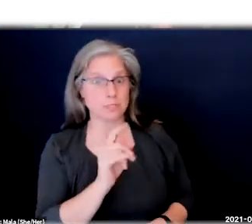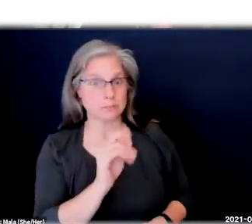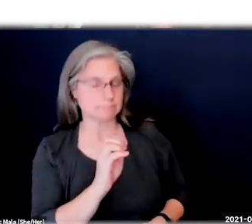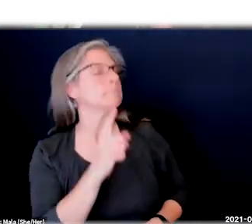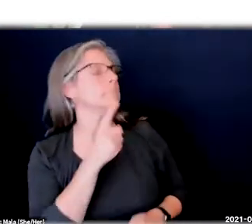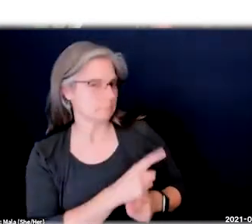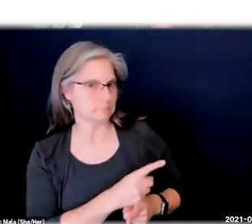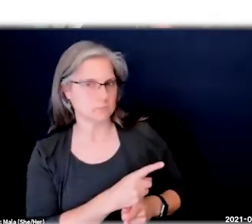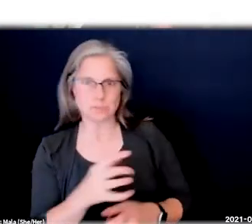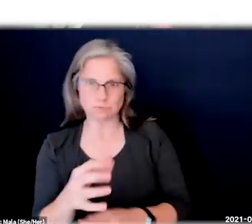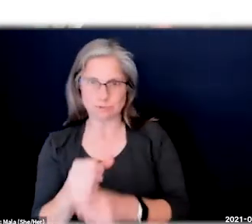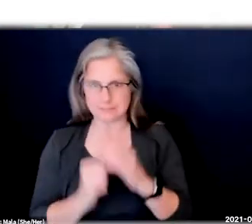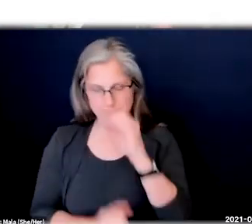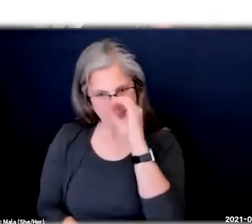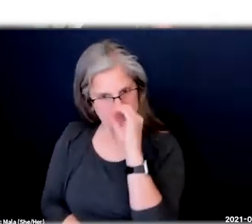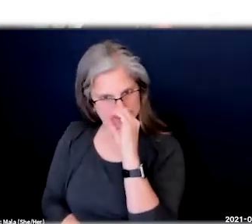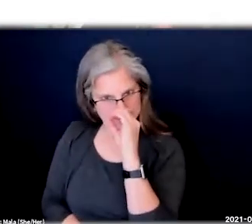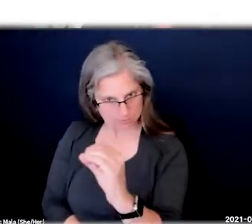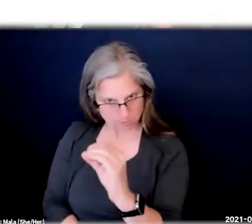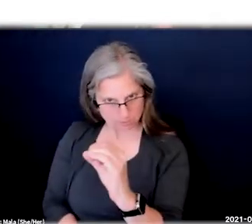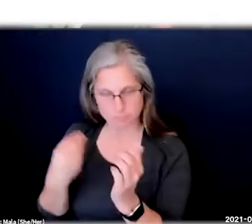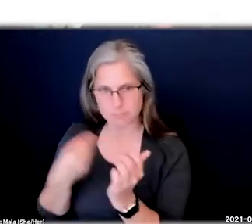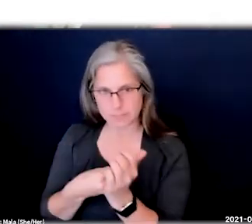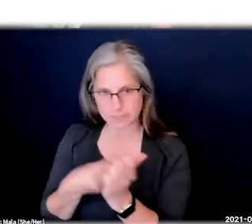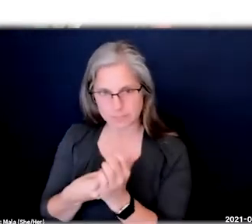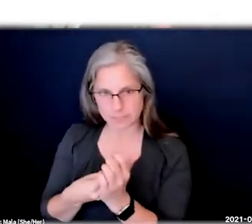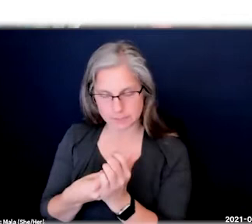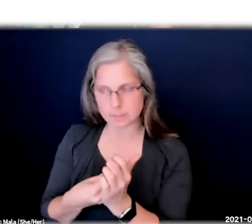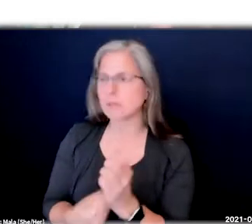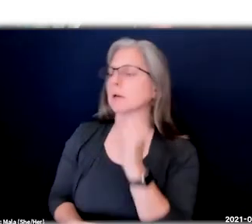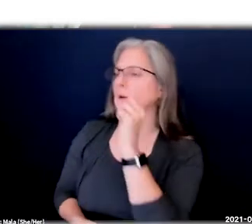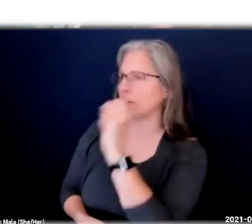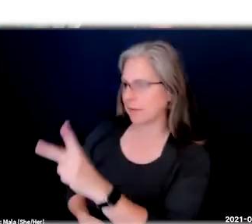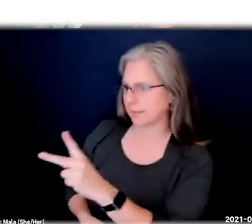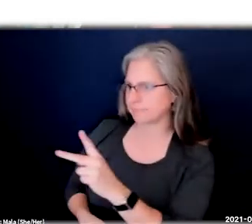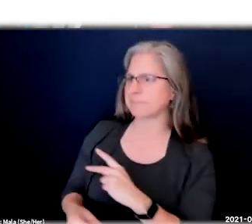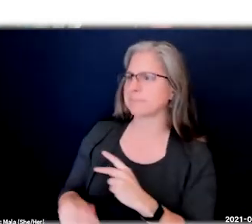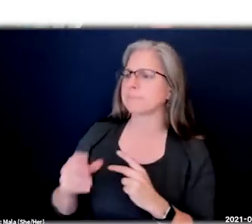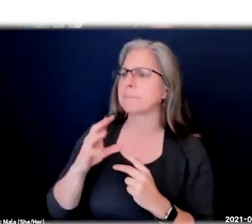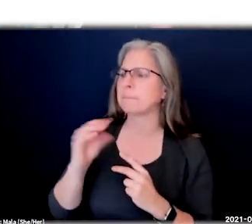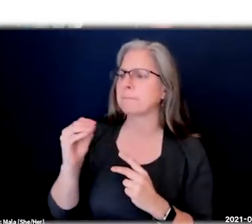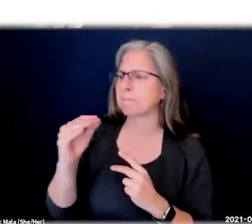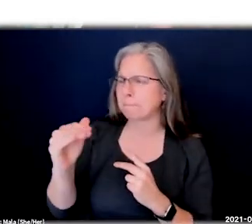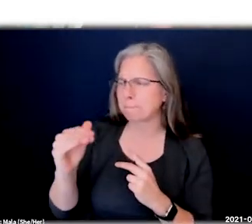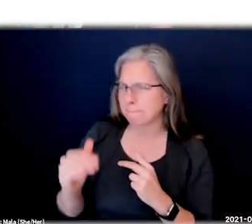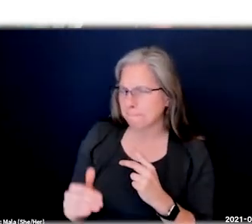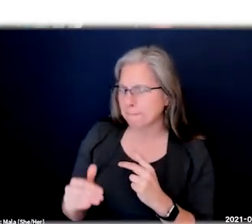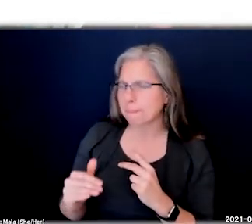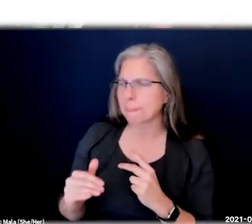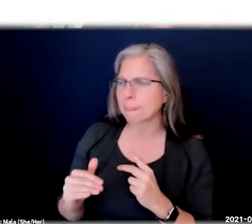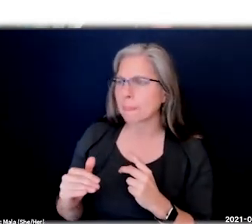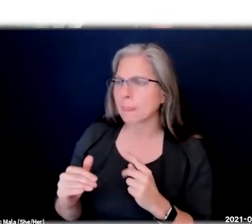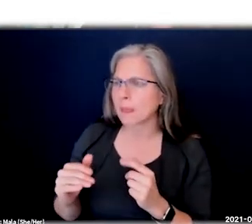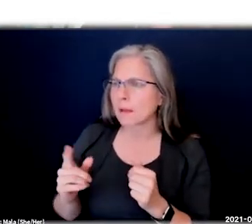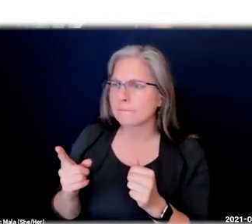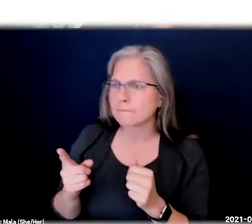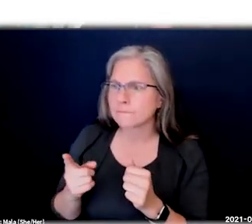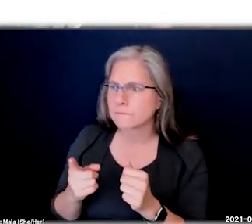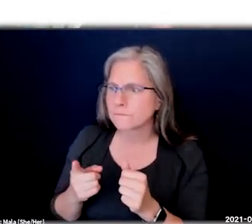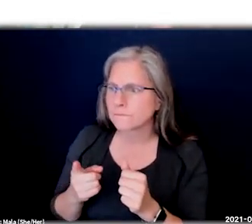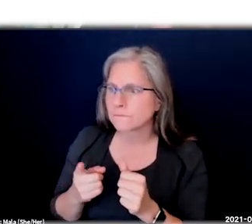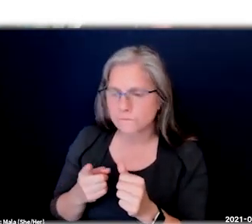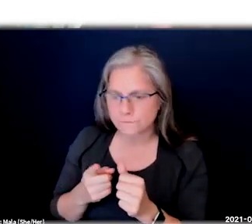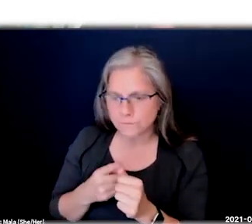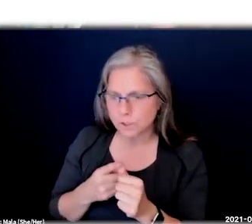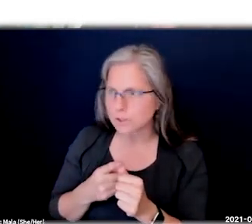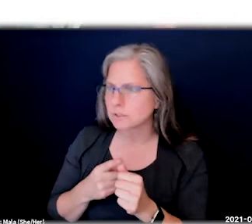received 0 money. Okay, and the in-person instruction grant.